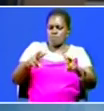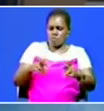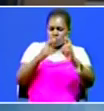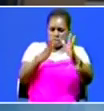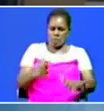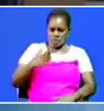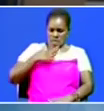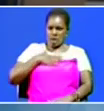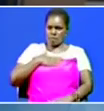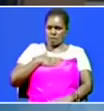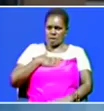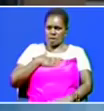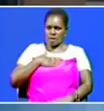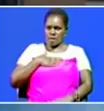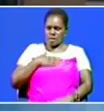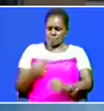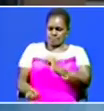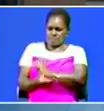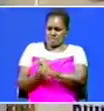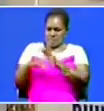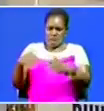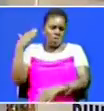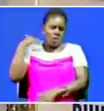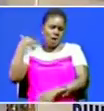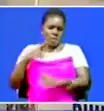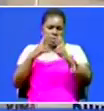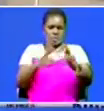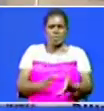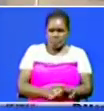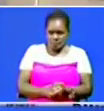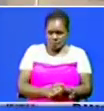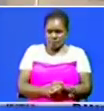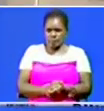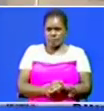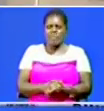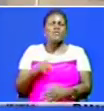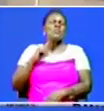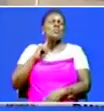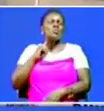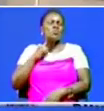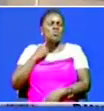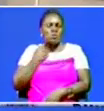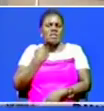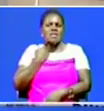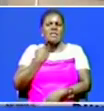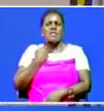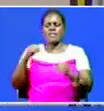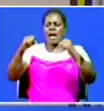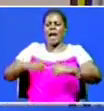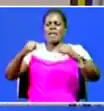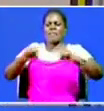reporter Franklin Waller takes us through this crime report. It was one of the sweetest deals that never